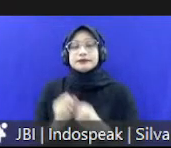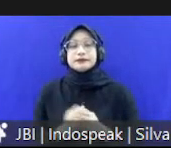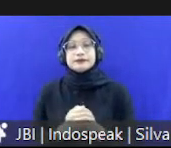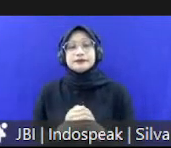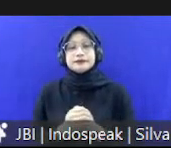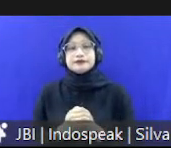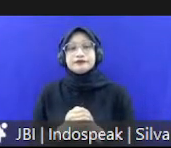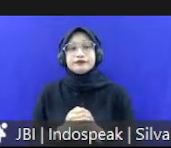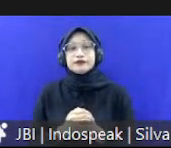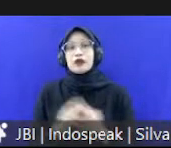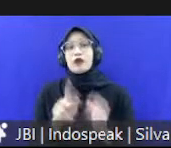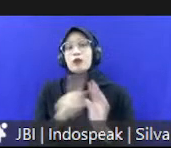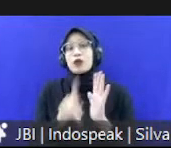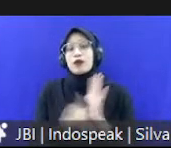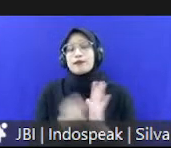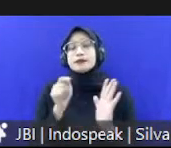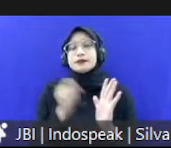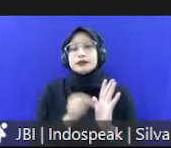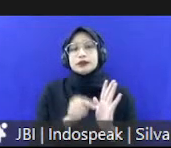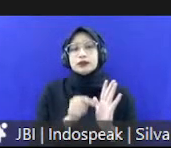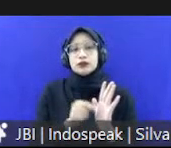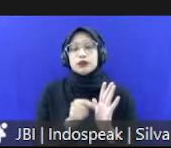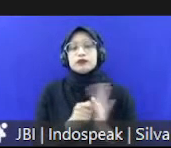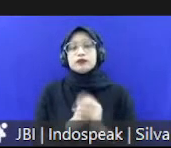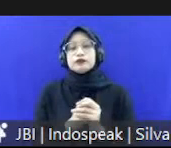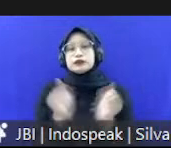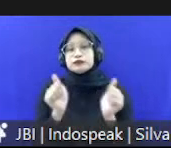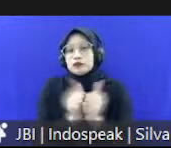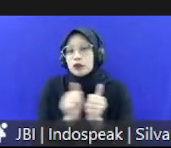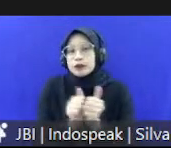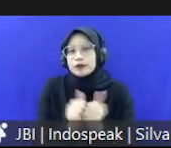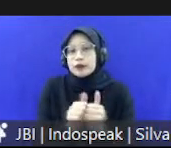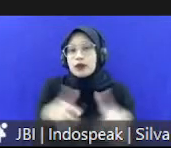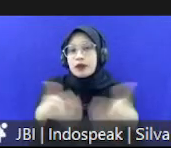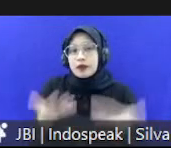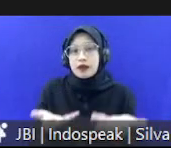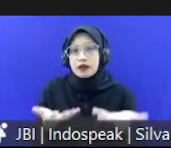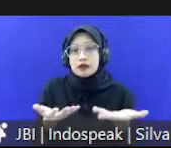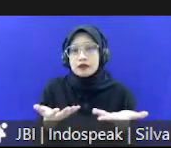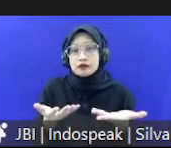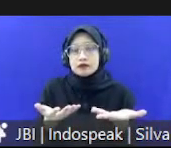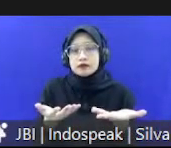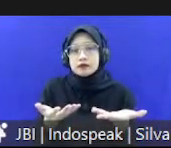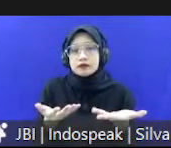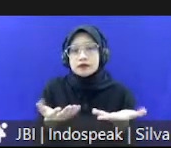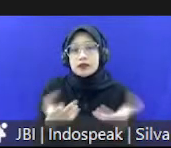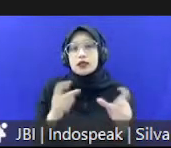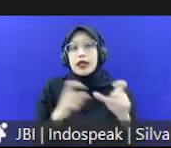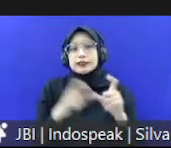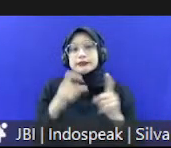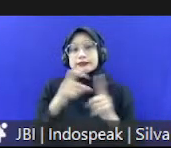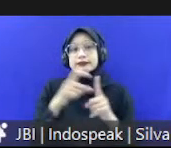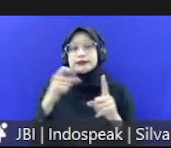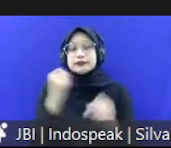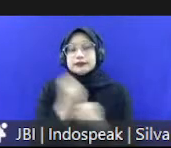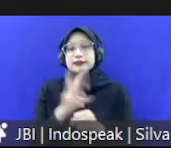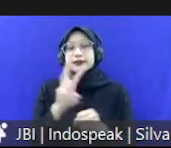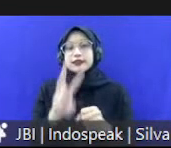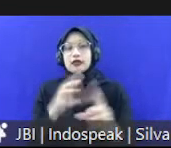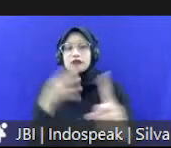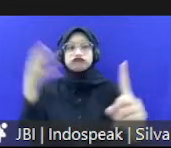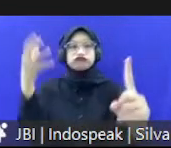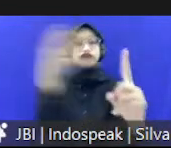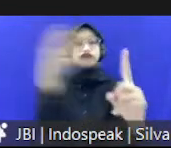promise to accelerate delivery of the SDG 3 through 7